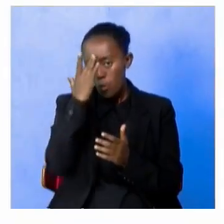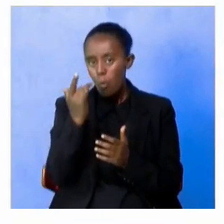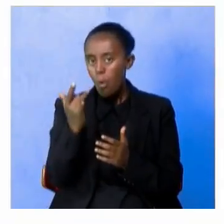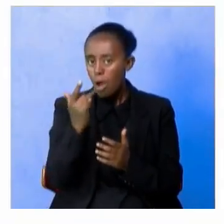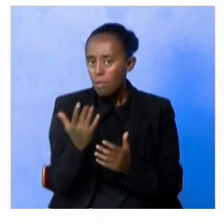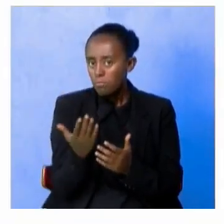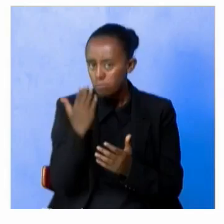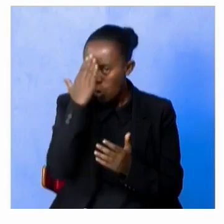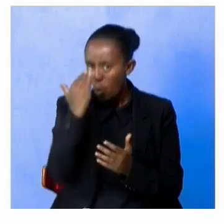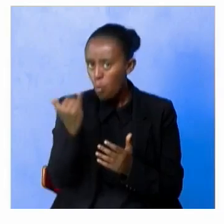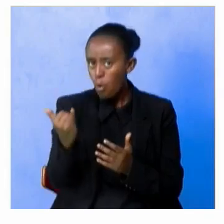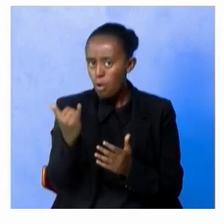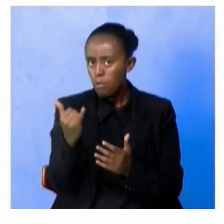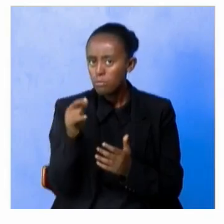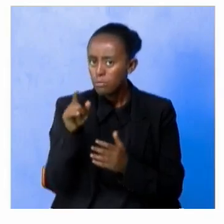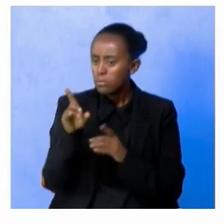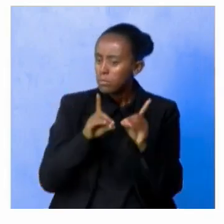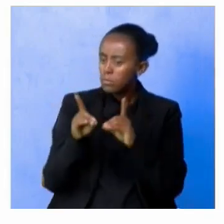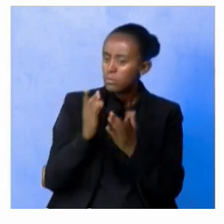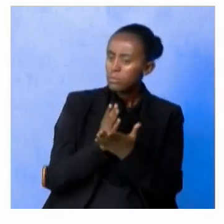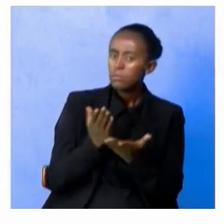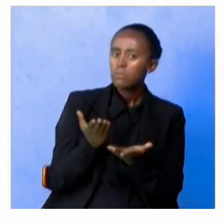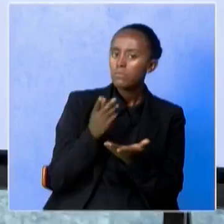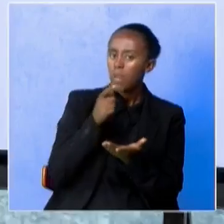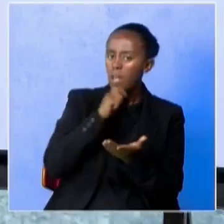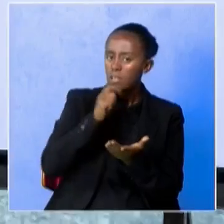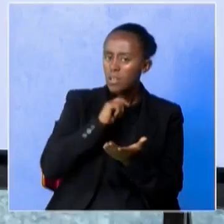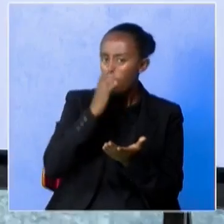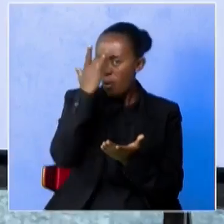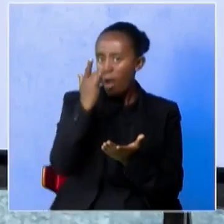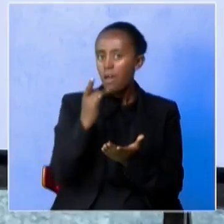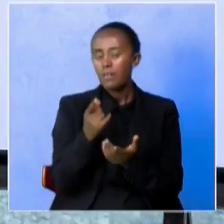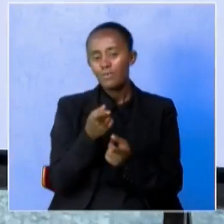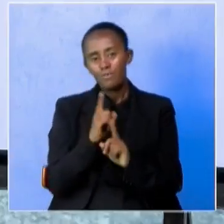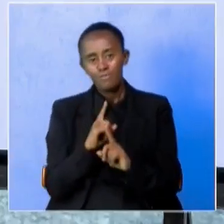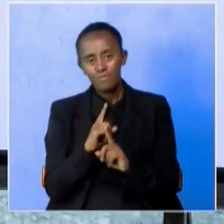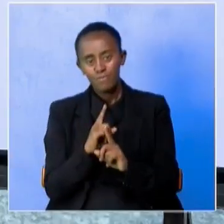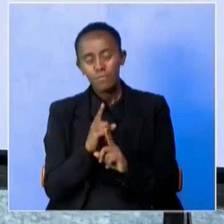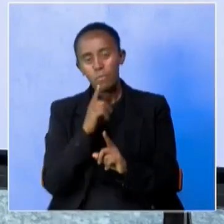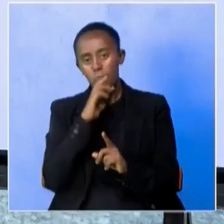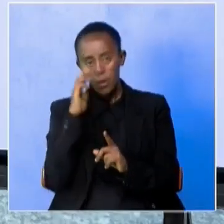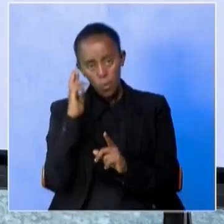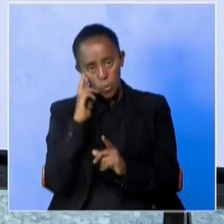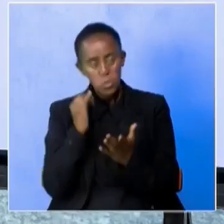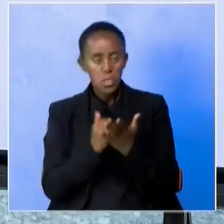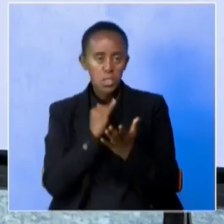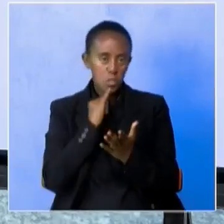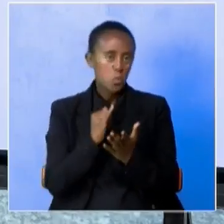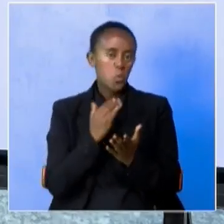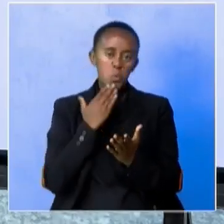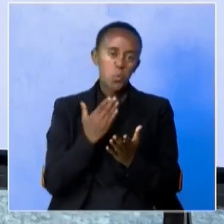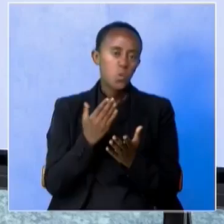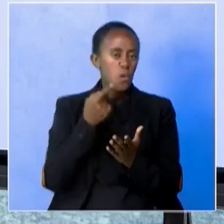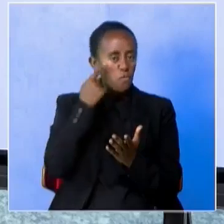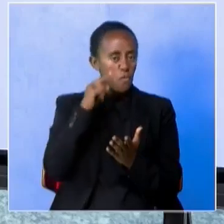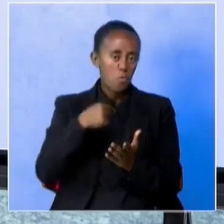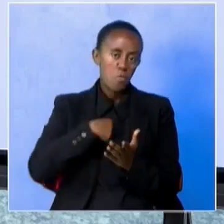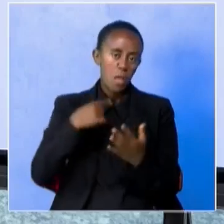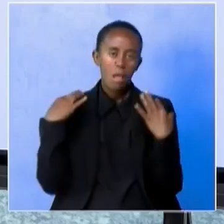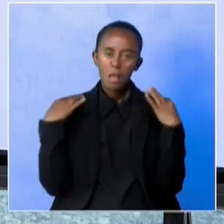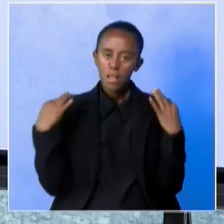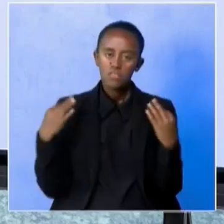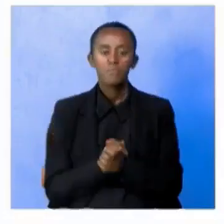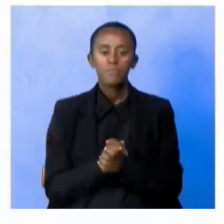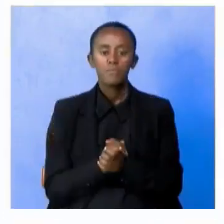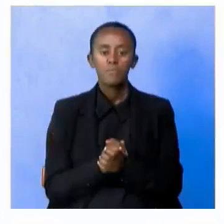someone says, why did you stop eating ice cream? And then you would say, because it is not good for my health. It's not